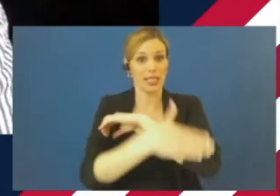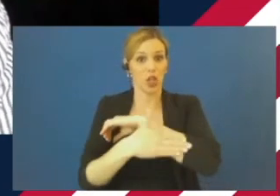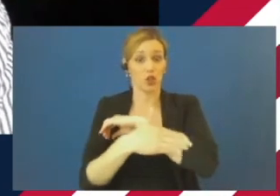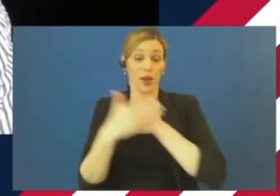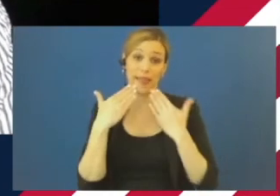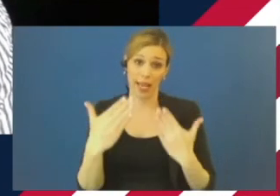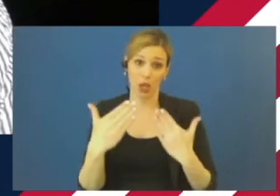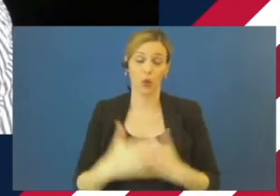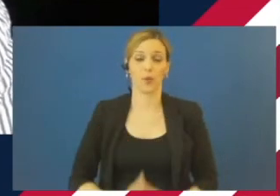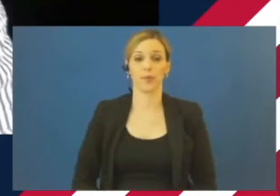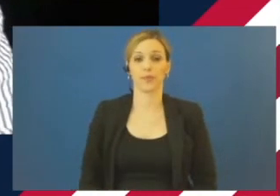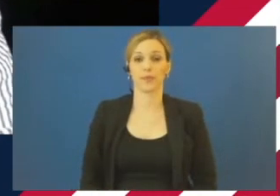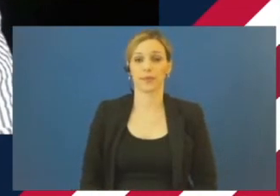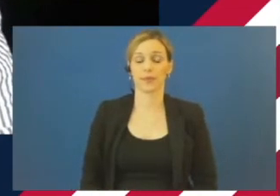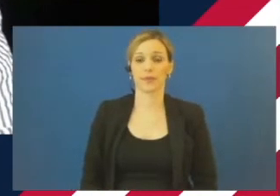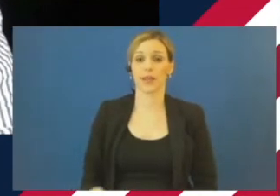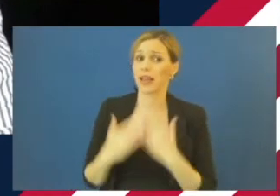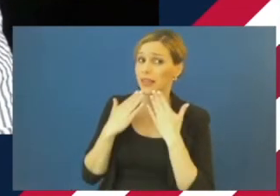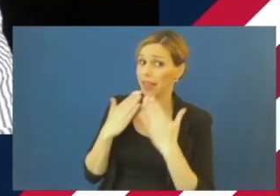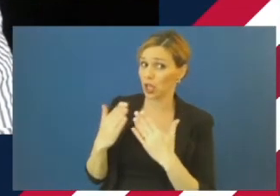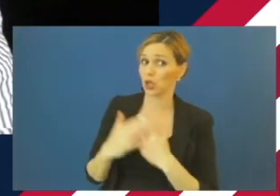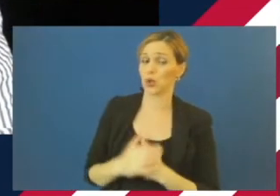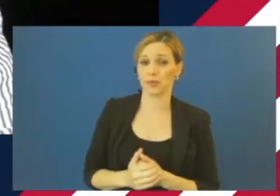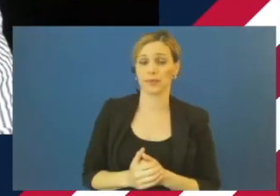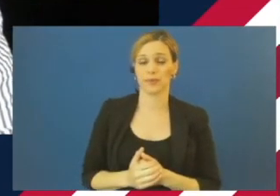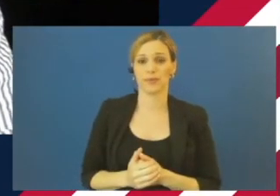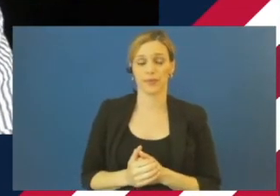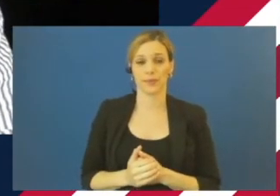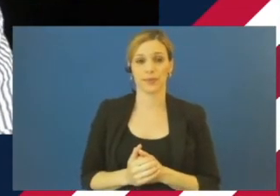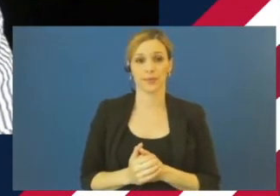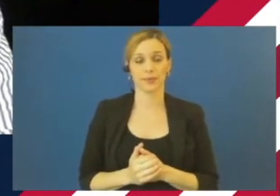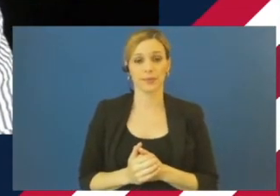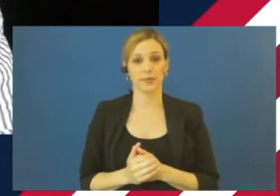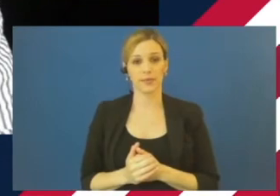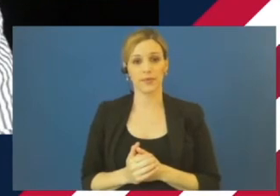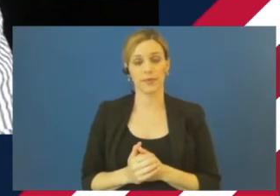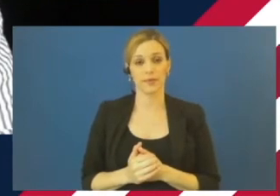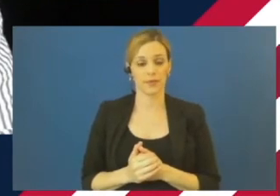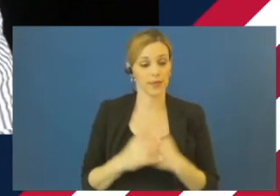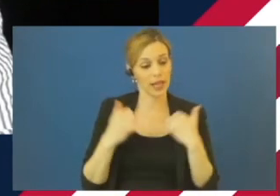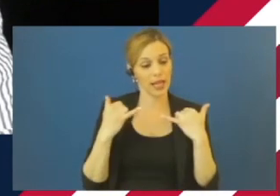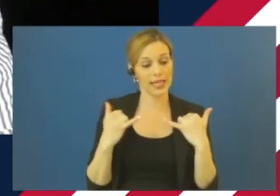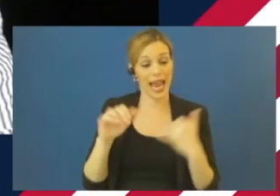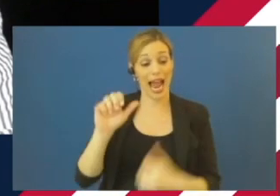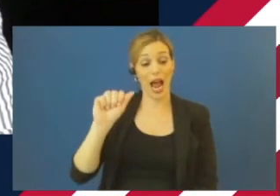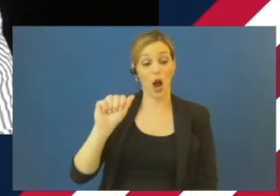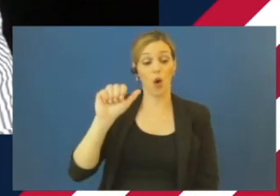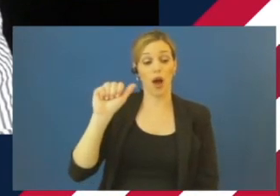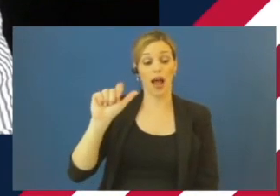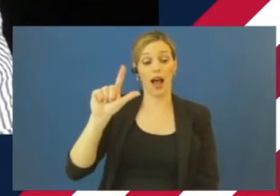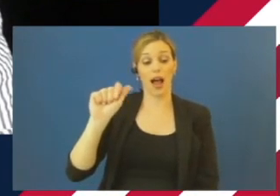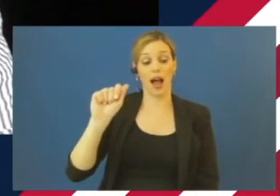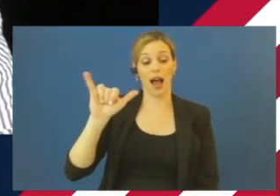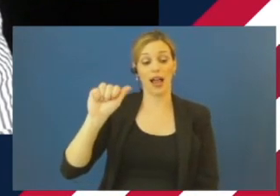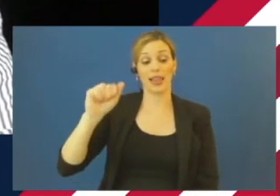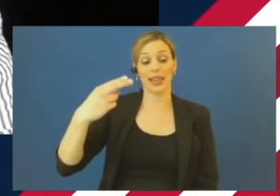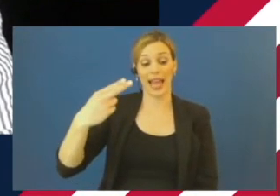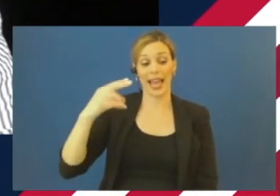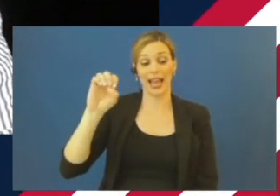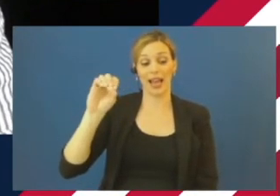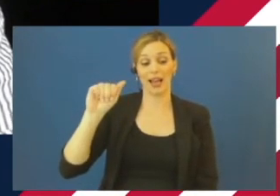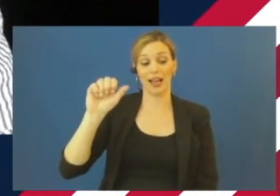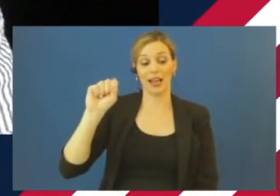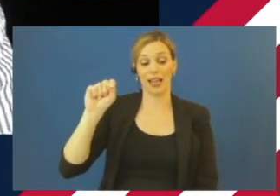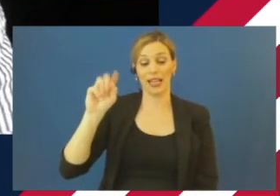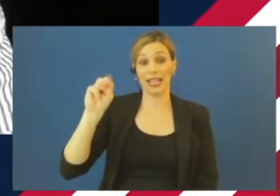All right, thank you. We next have Alea Eastman, who is the Executive Council member